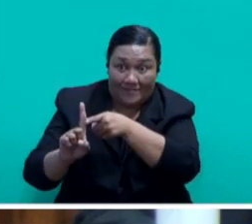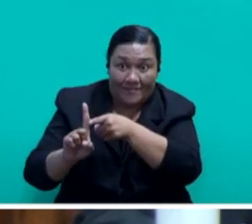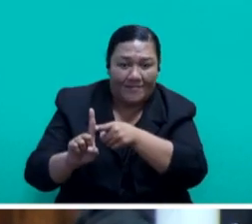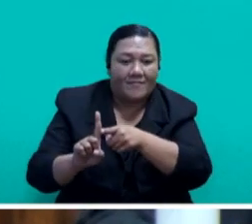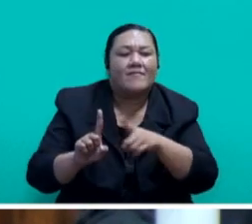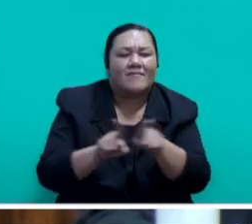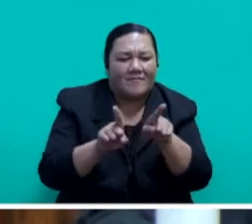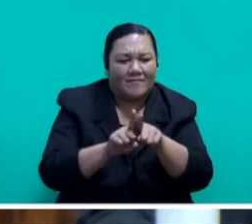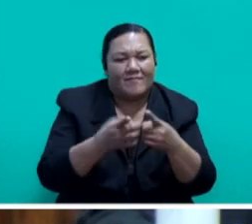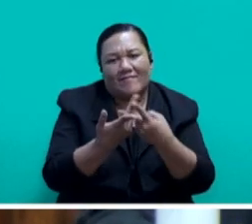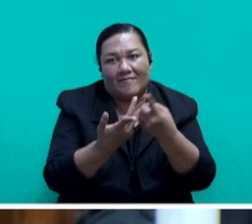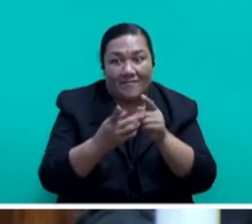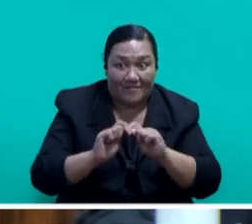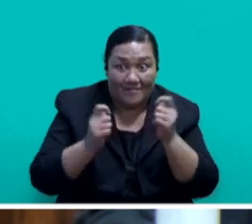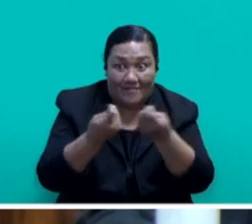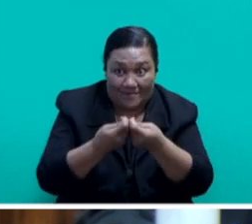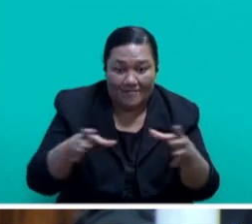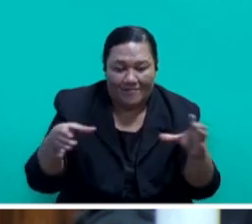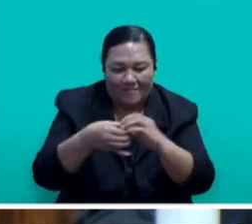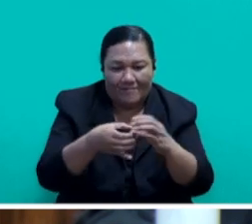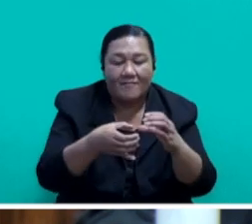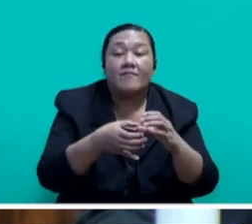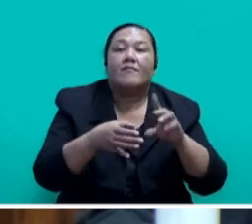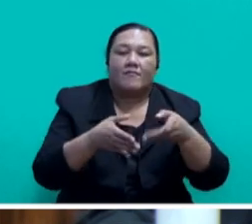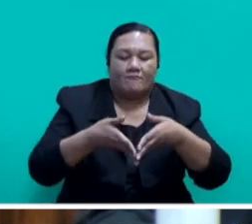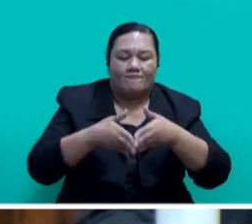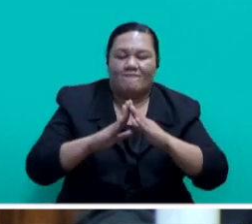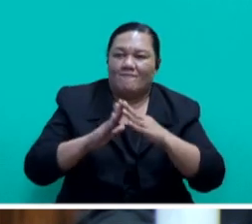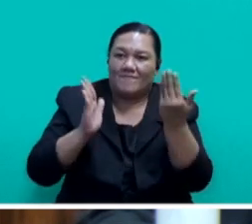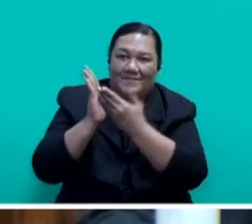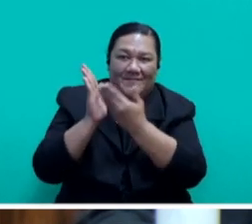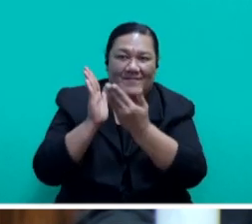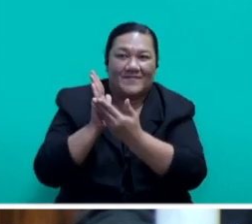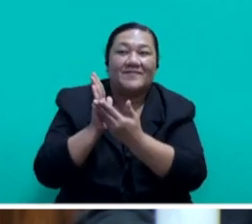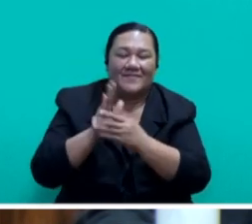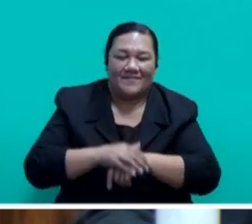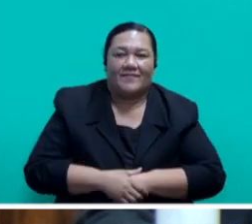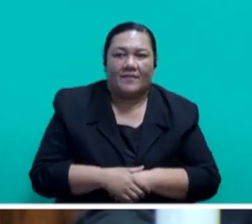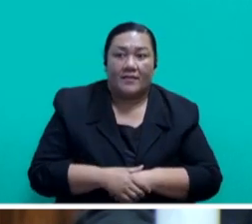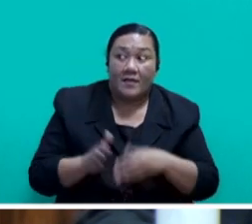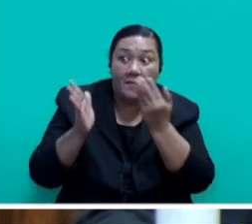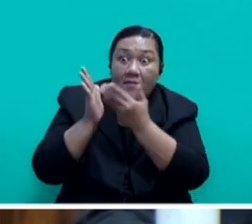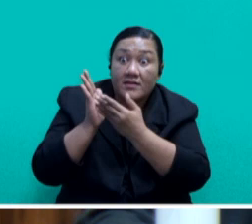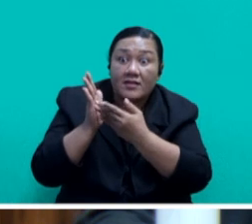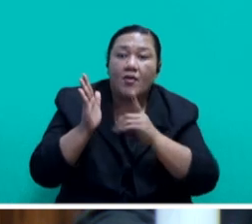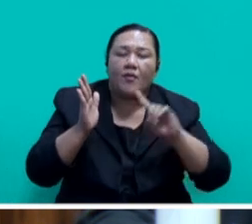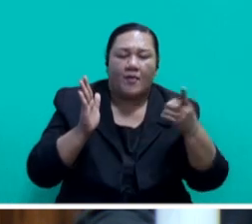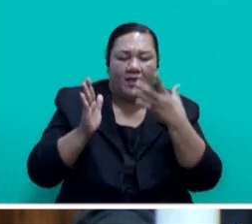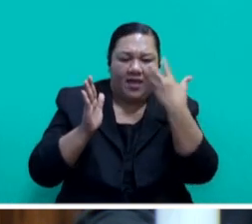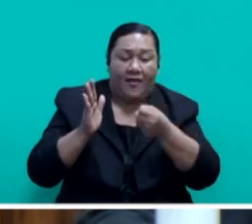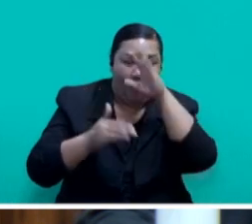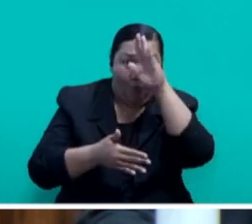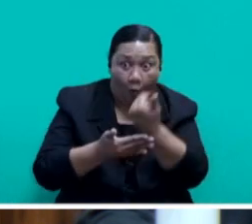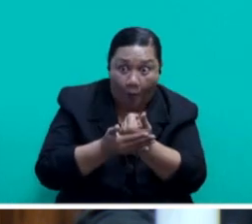commitment and tireless efforts in formulating a budget. It is a budget that not only insists hope, but also